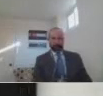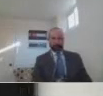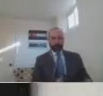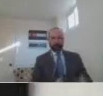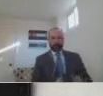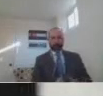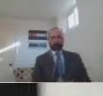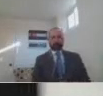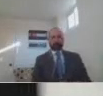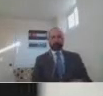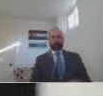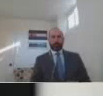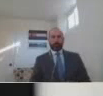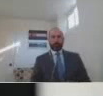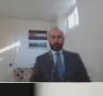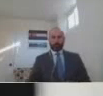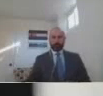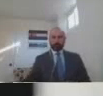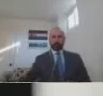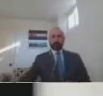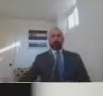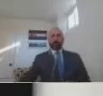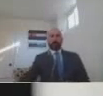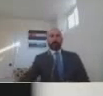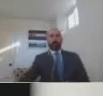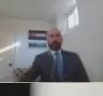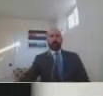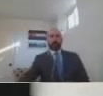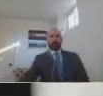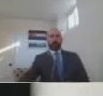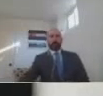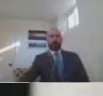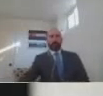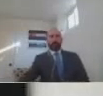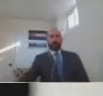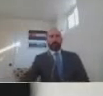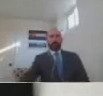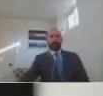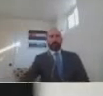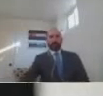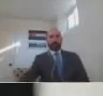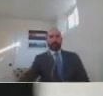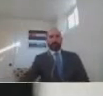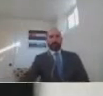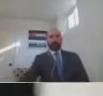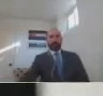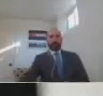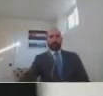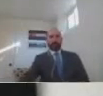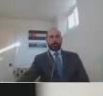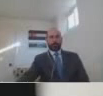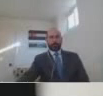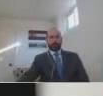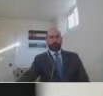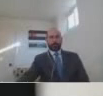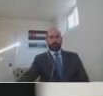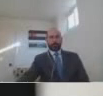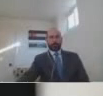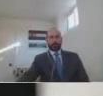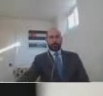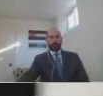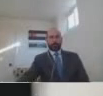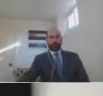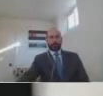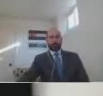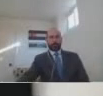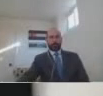It is for 18 and up at this point. There are active tests, my understanding, 12 and up tests that we would have results on at